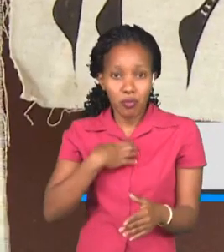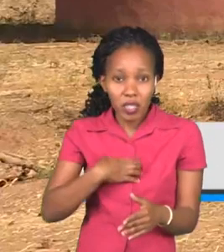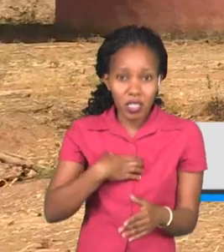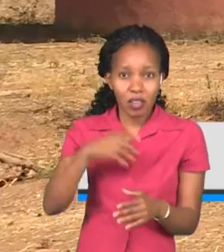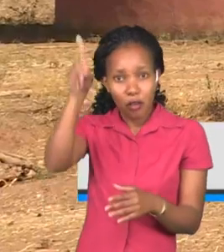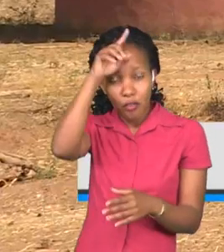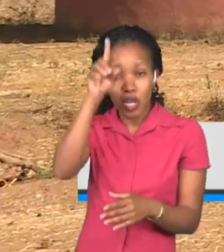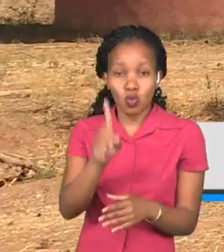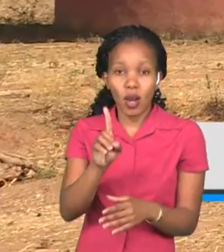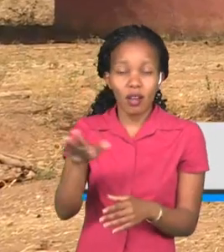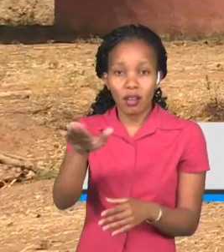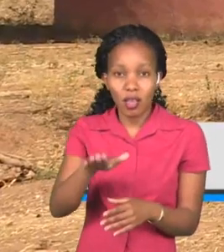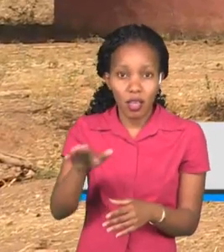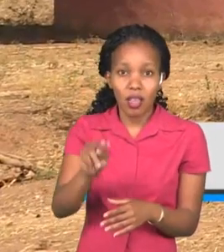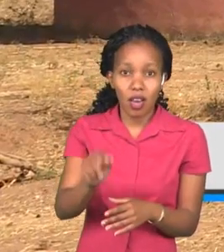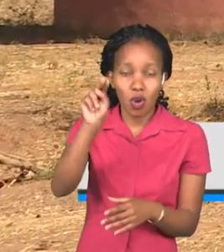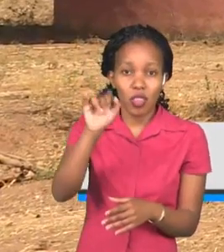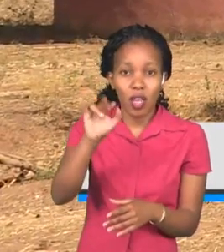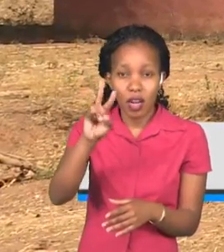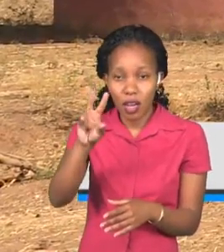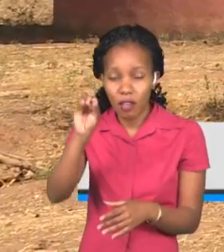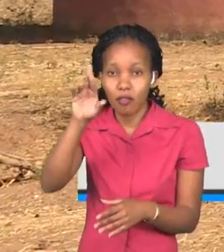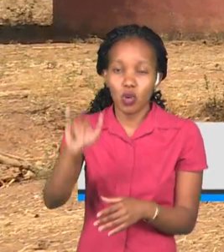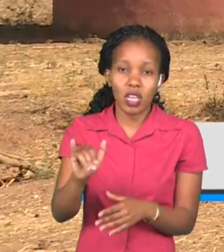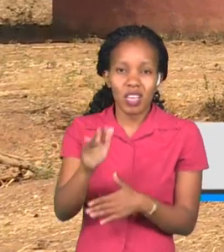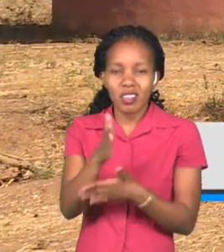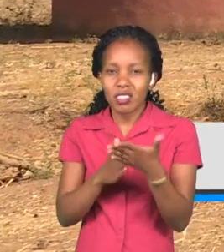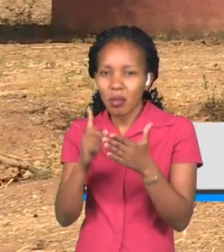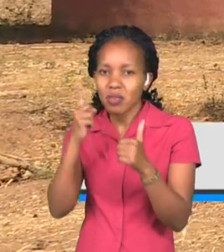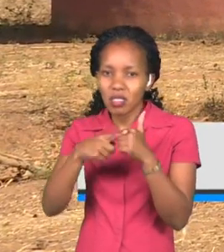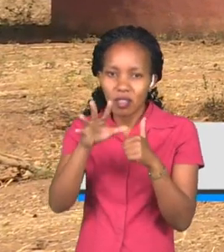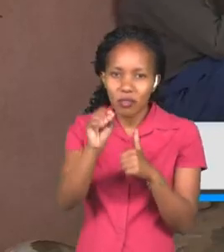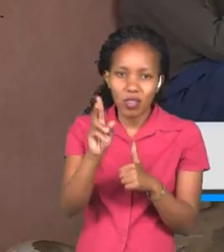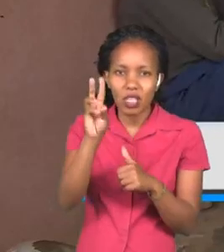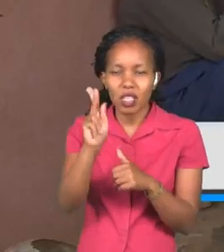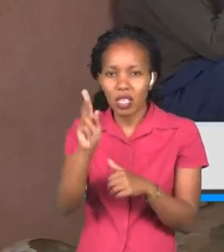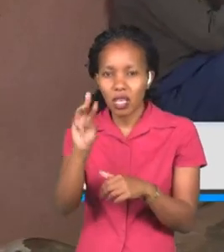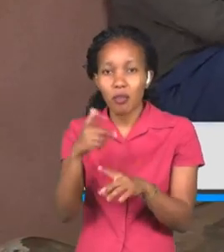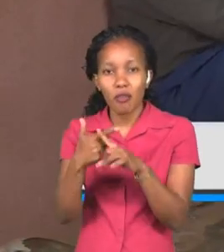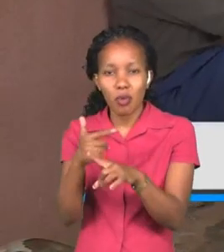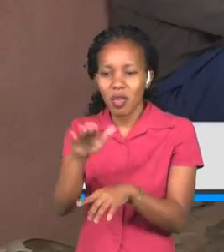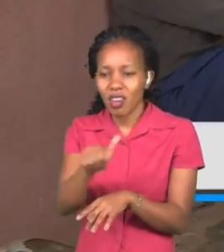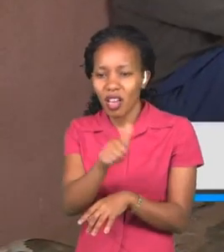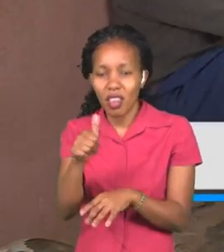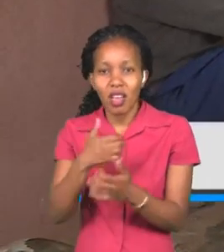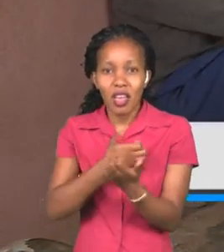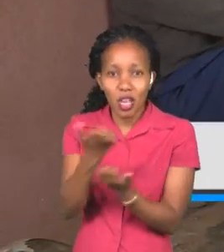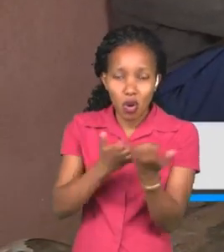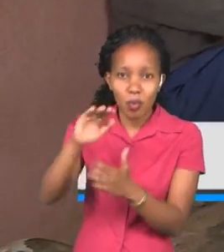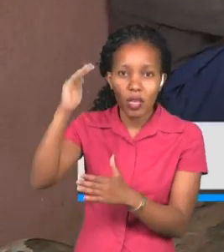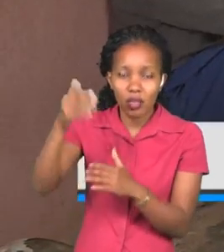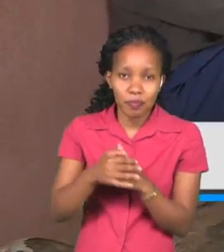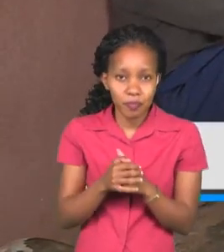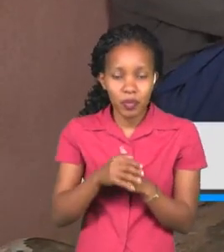Fakaha, a remote village in northern Ivory Coast, some 650 kilometers from Abidjan, the economic capital.